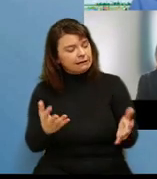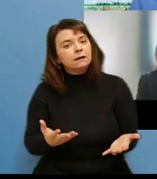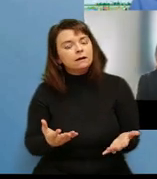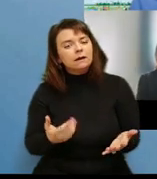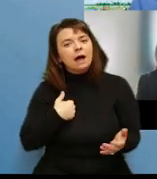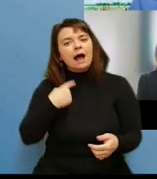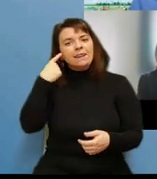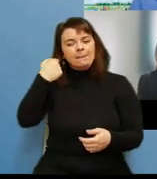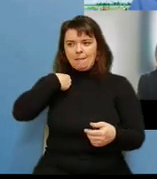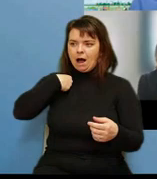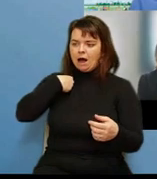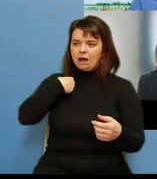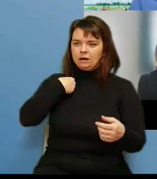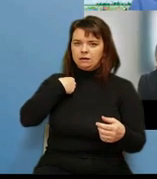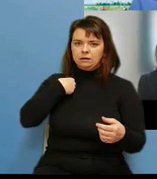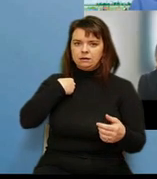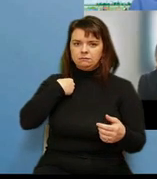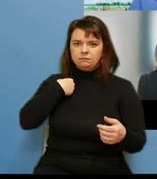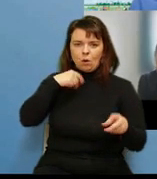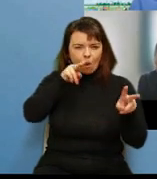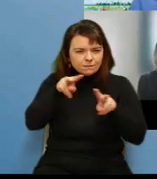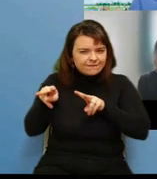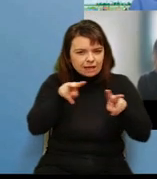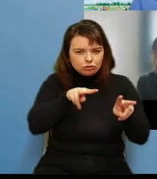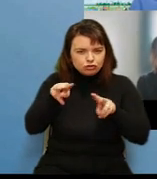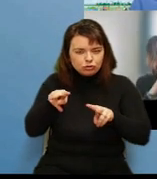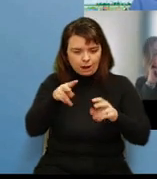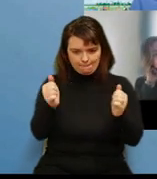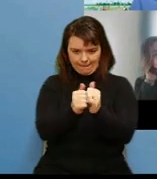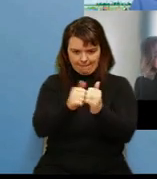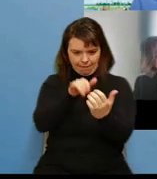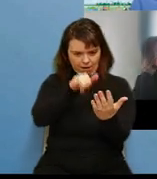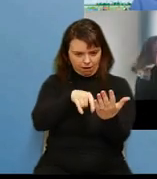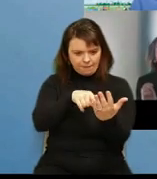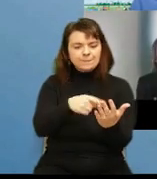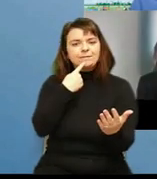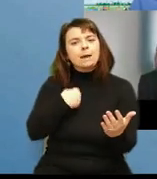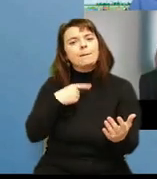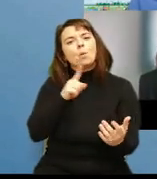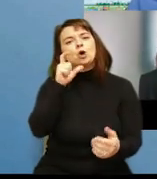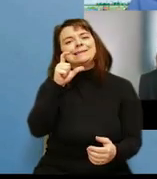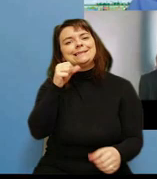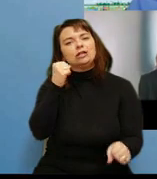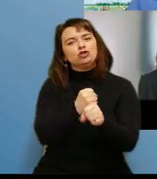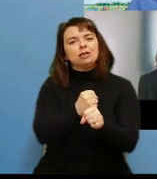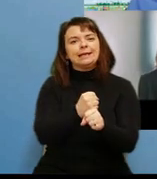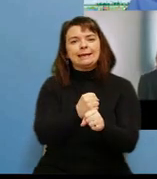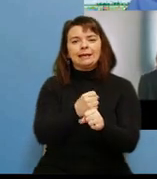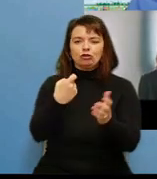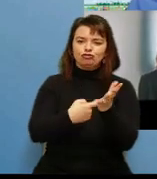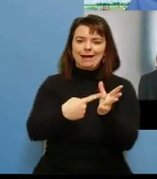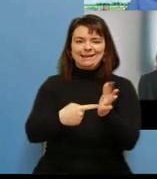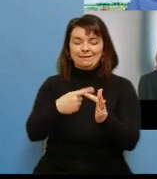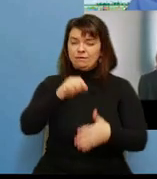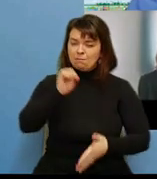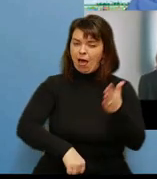and in other ways it doesn't tell you anything much. And I guess kind of my observations are that what